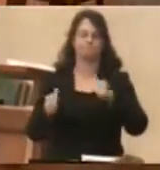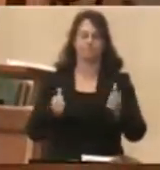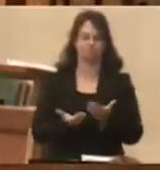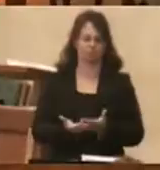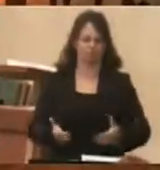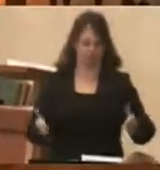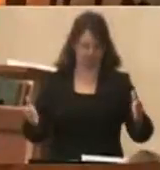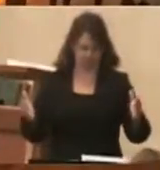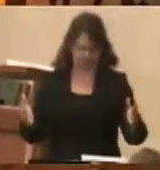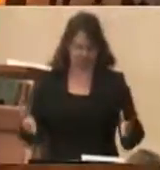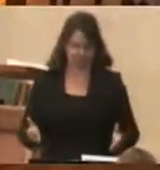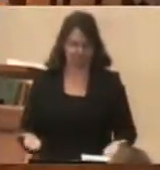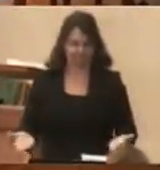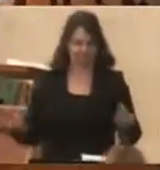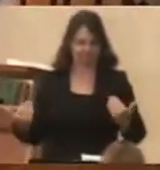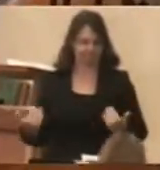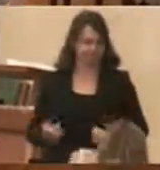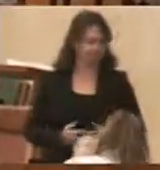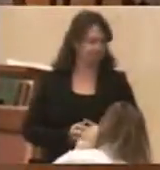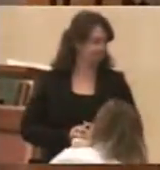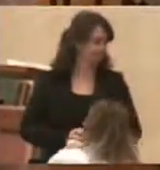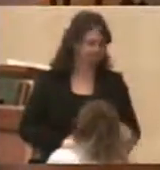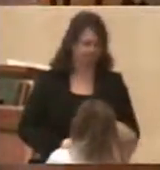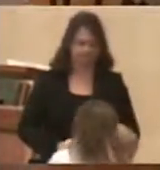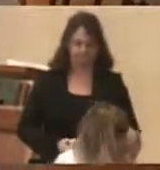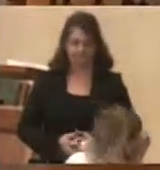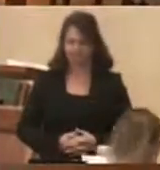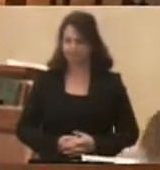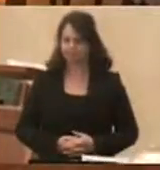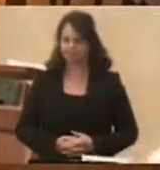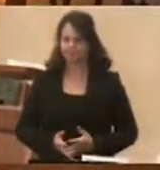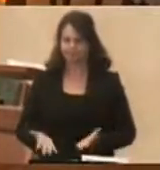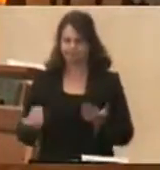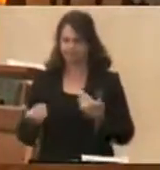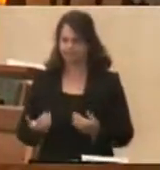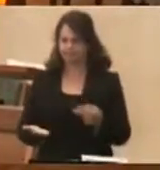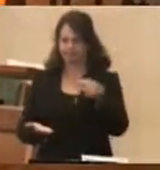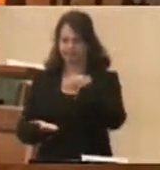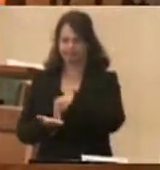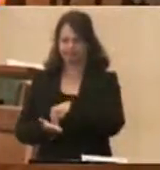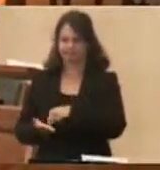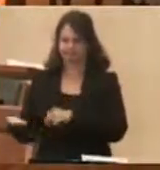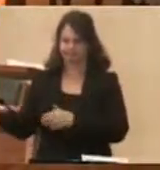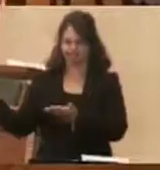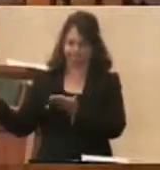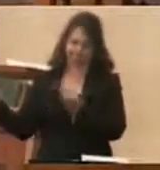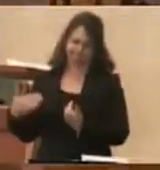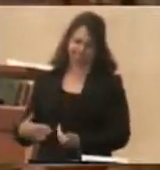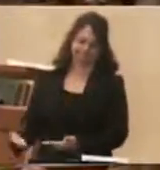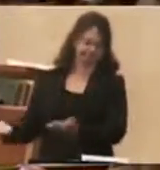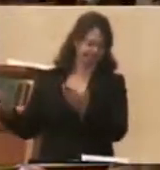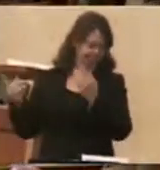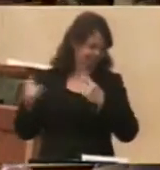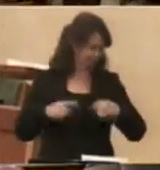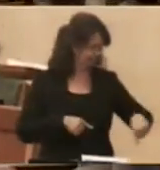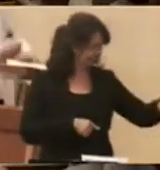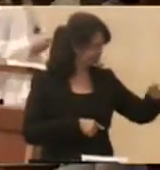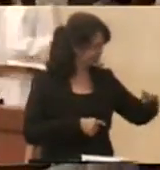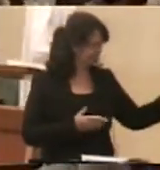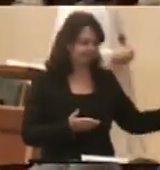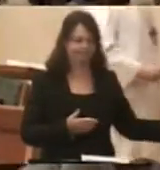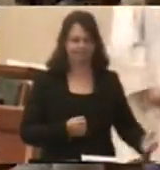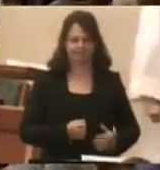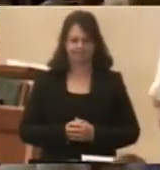font, all the way over here. So I'm going to ask you to stand up and walk this way. You maybe don't